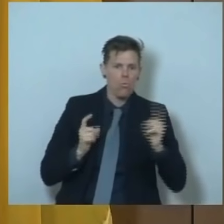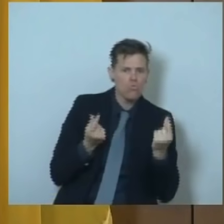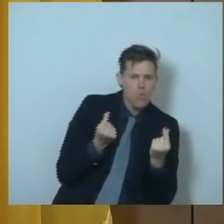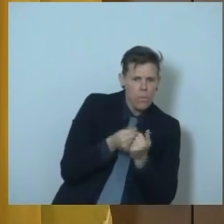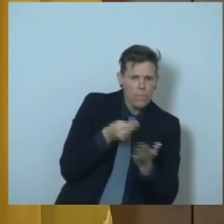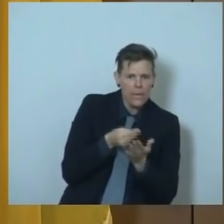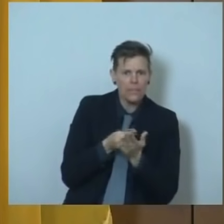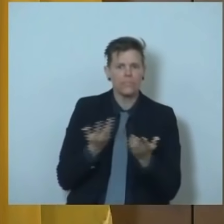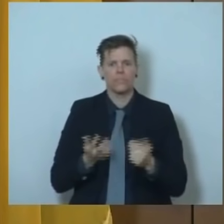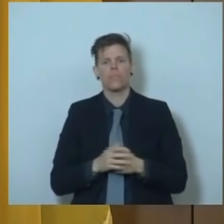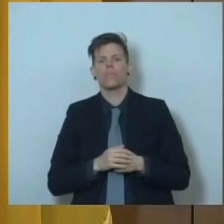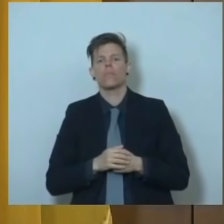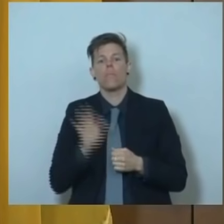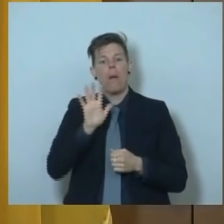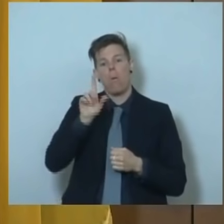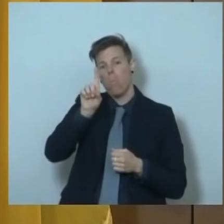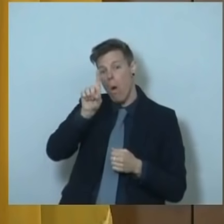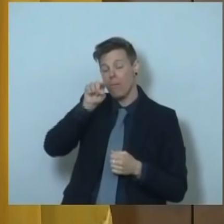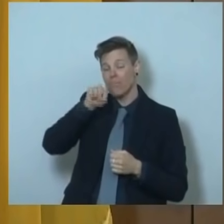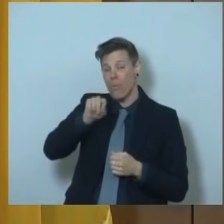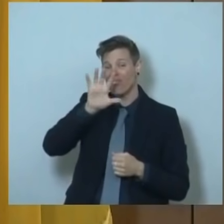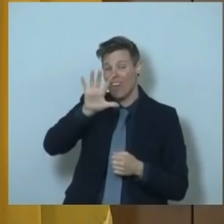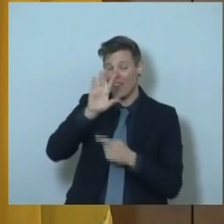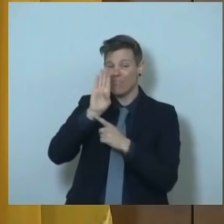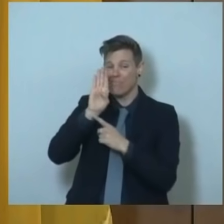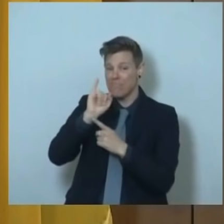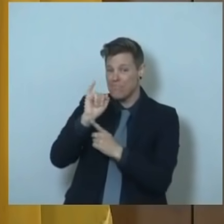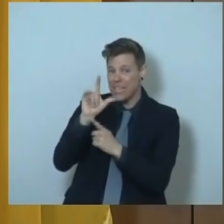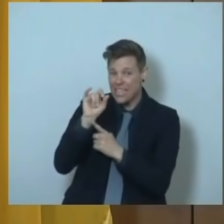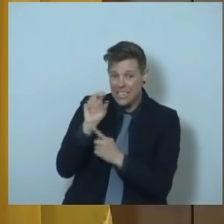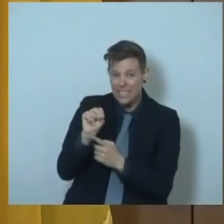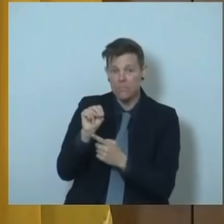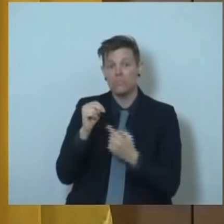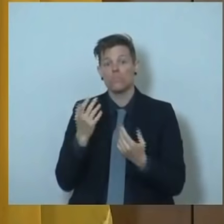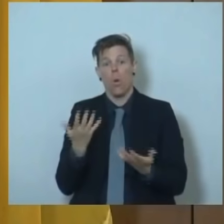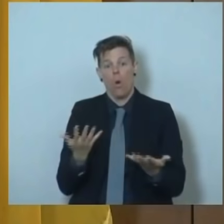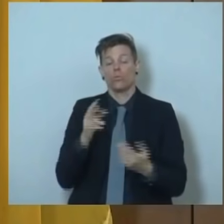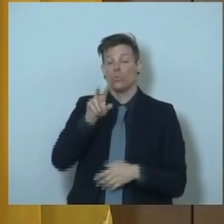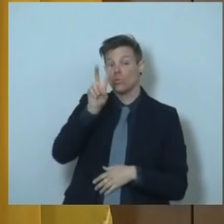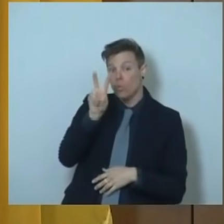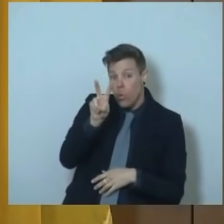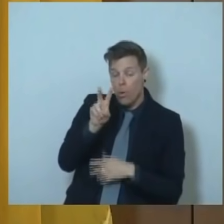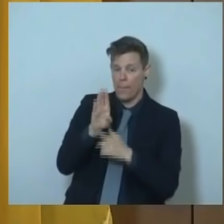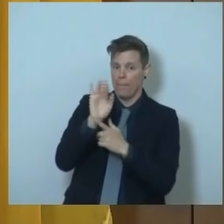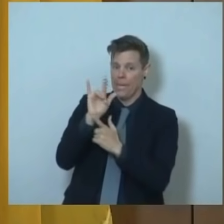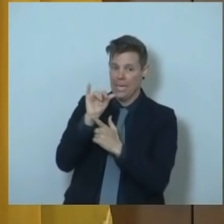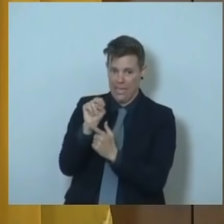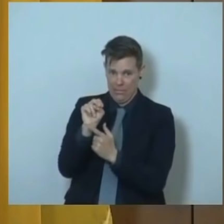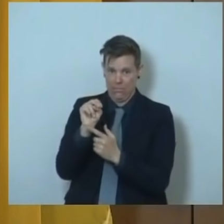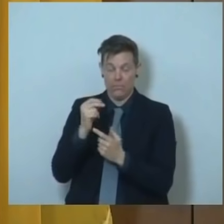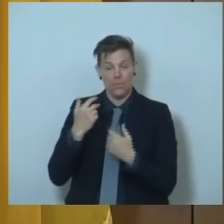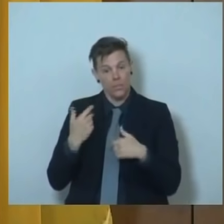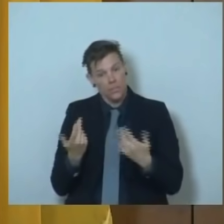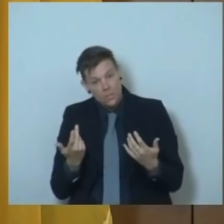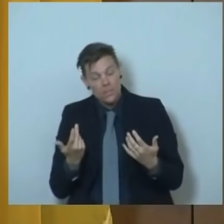$1.5 billion next year to the $2 billion number that you've identified. Both